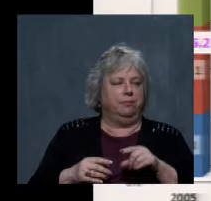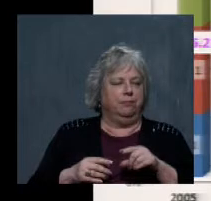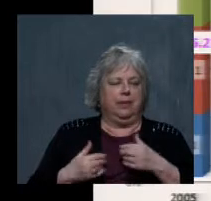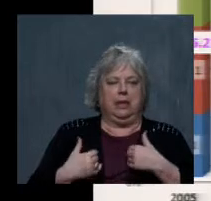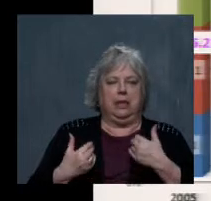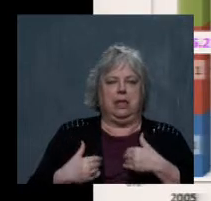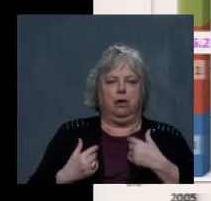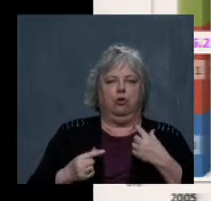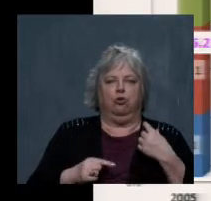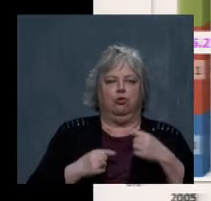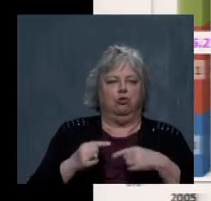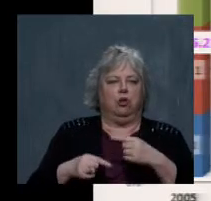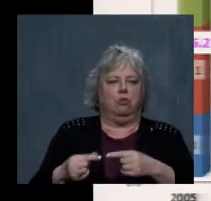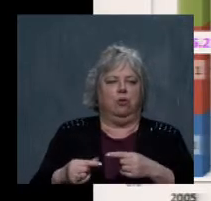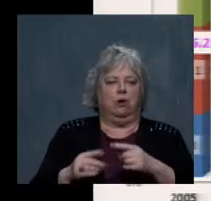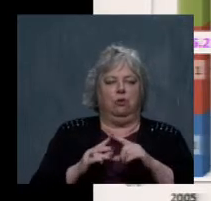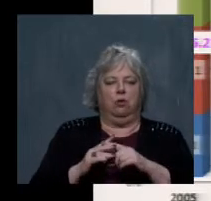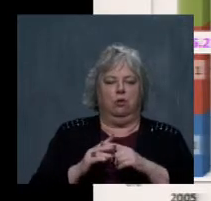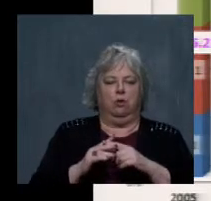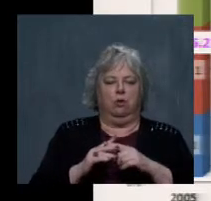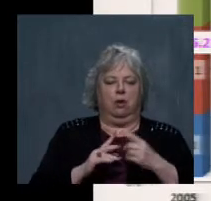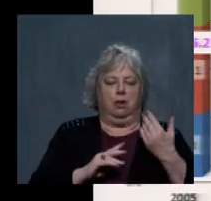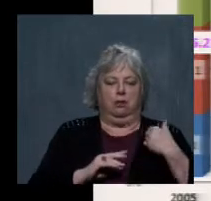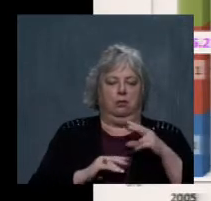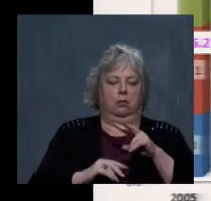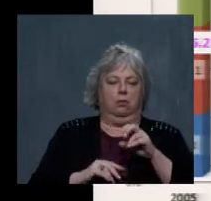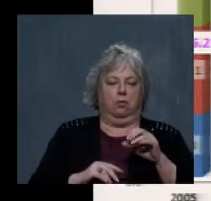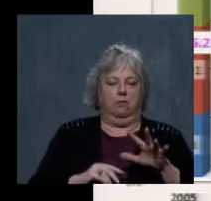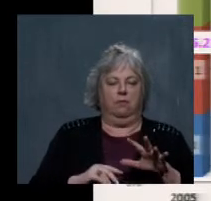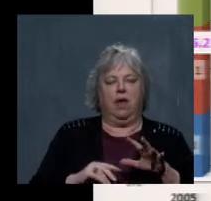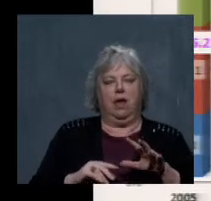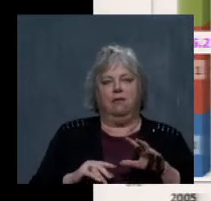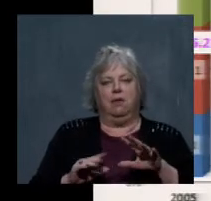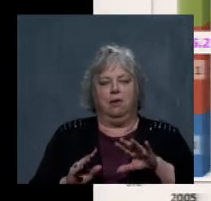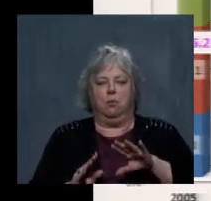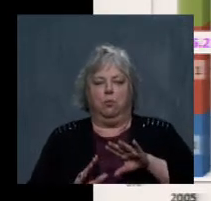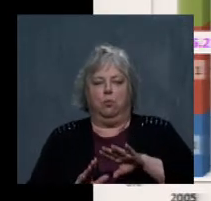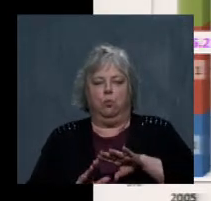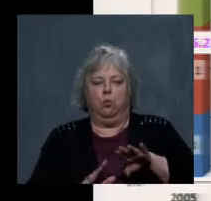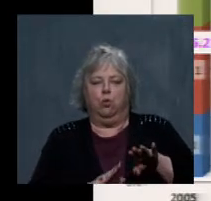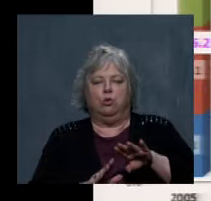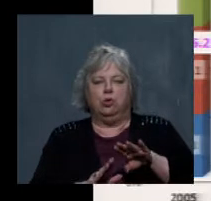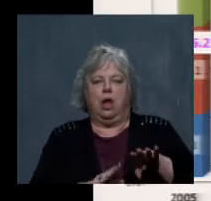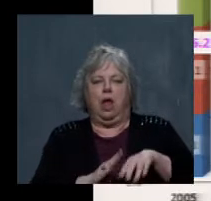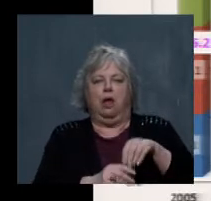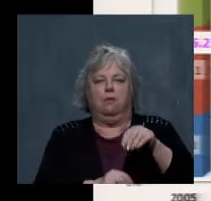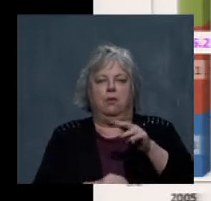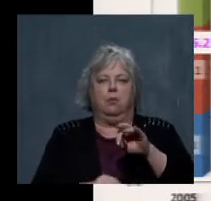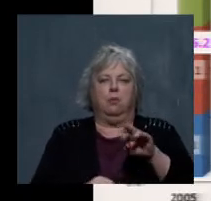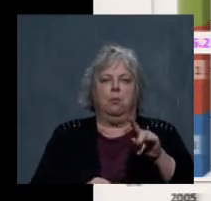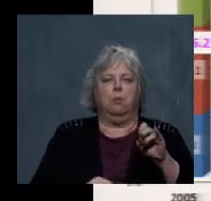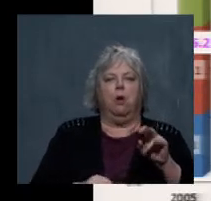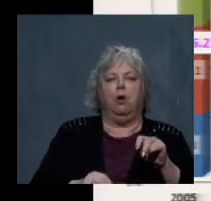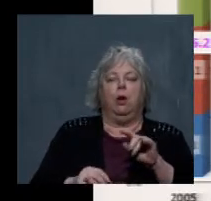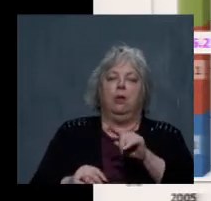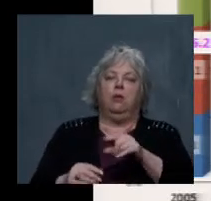younger generations. Starting in 2005, they're being squeezed out of the market. These are percent of owner-occupied